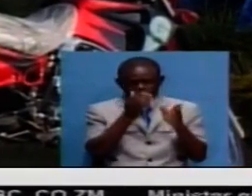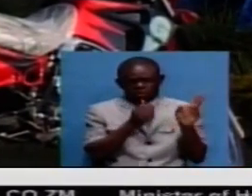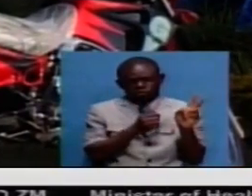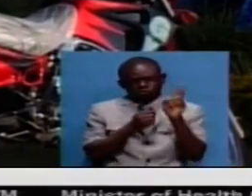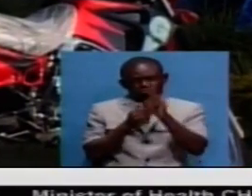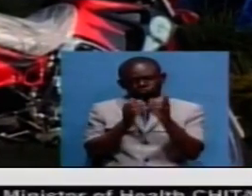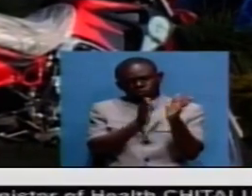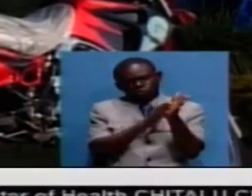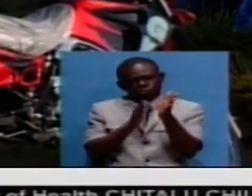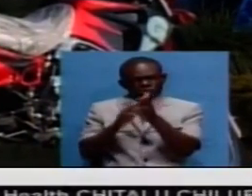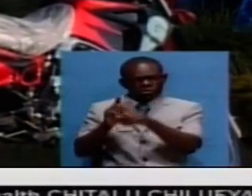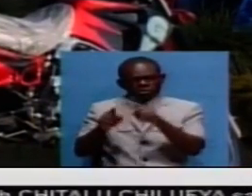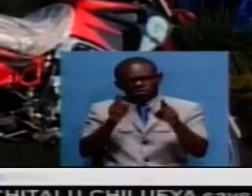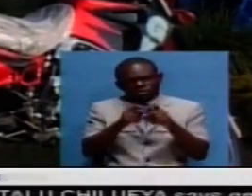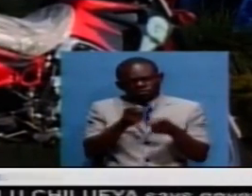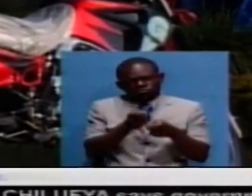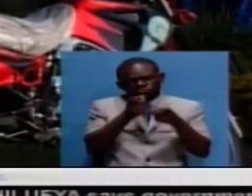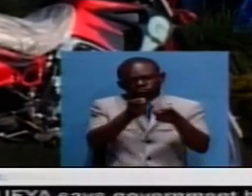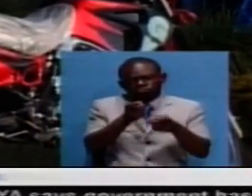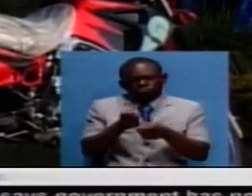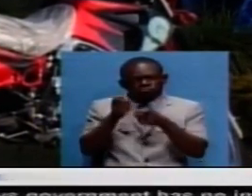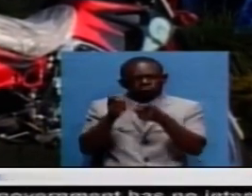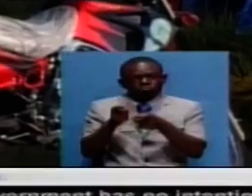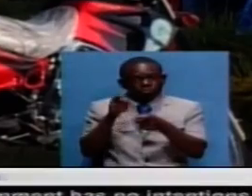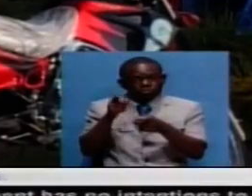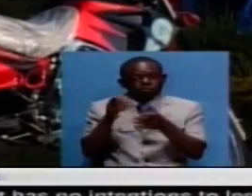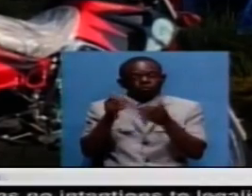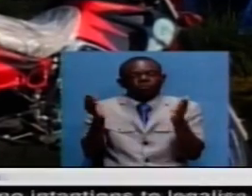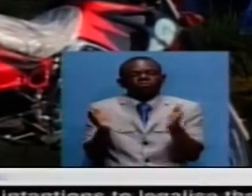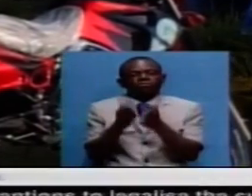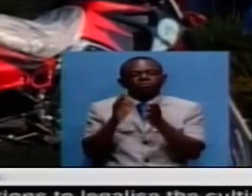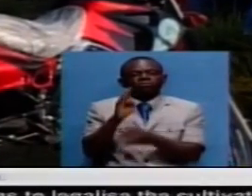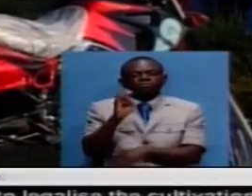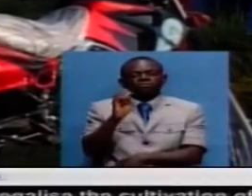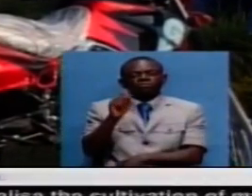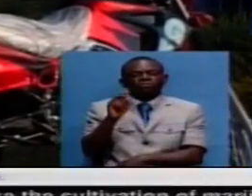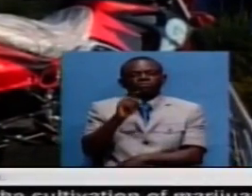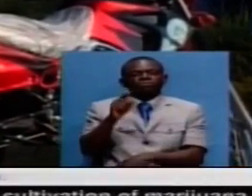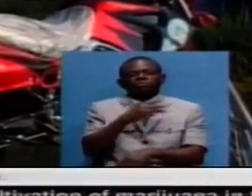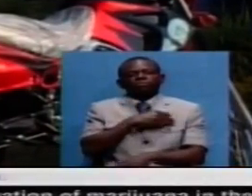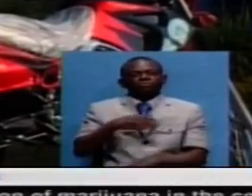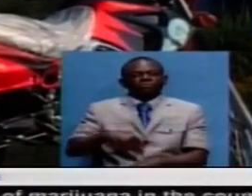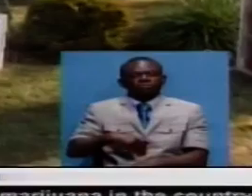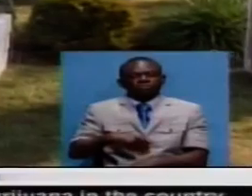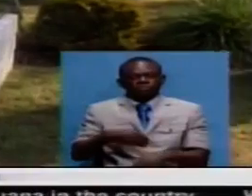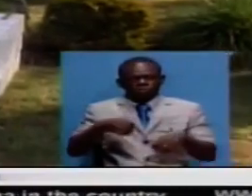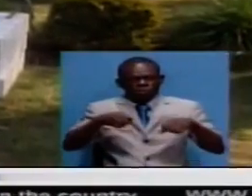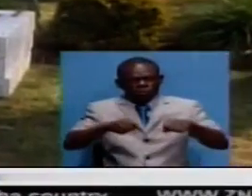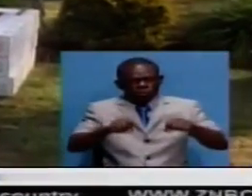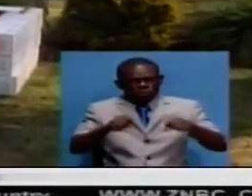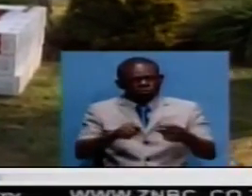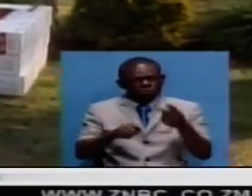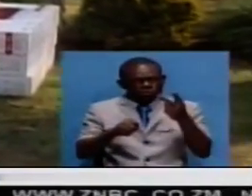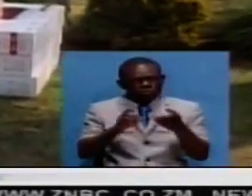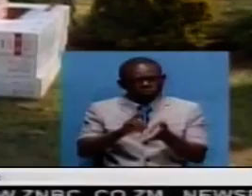schools as one way of motivating Betu's members. The donation of 2 motorbikes, a fridge and bales of sugar valued at